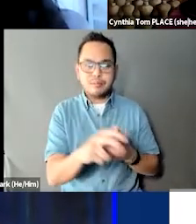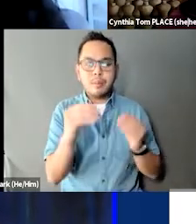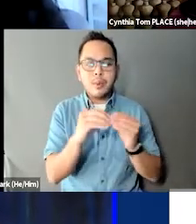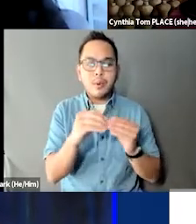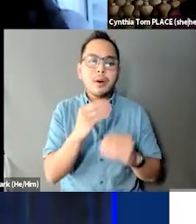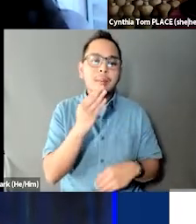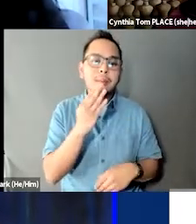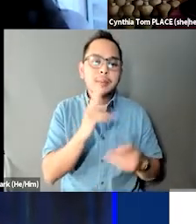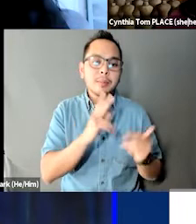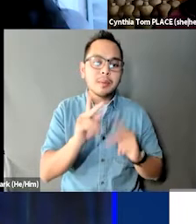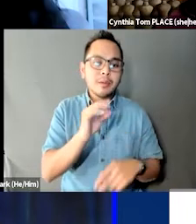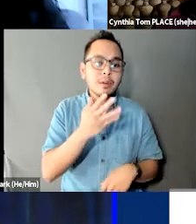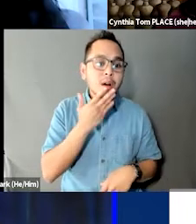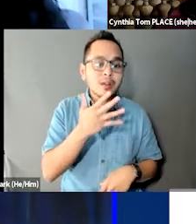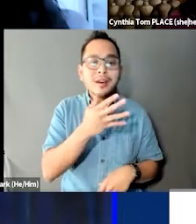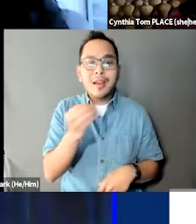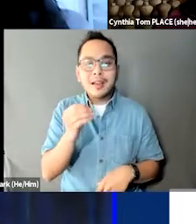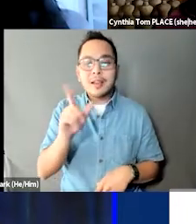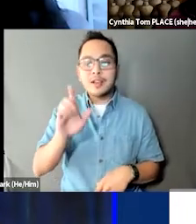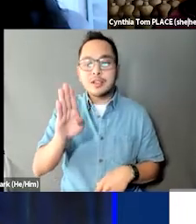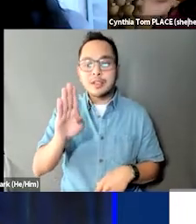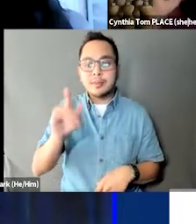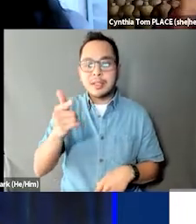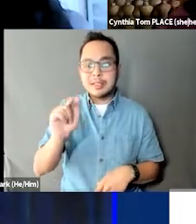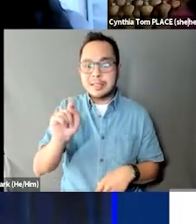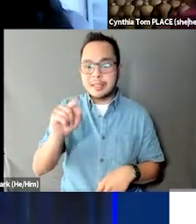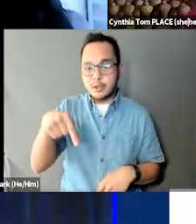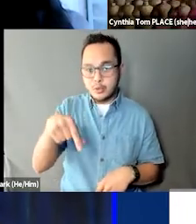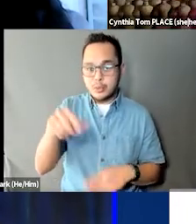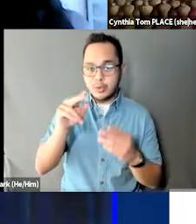and it shifted to about 80% by the second year.